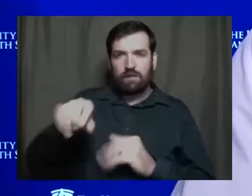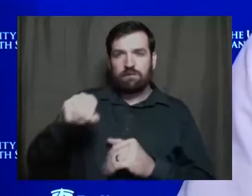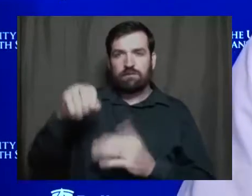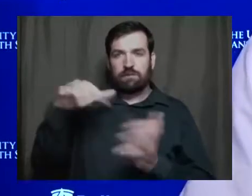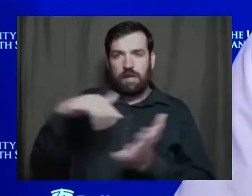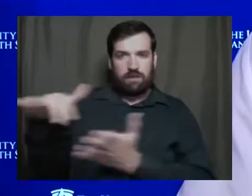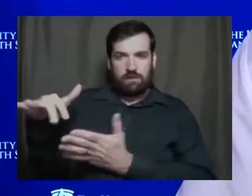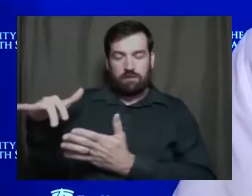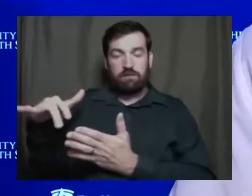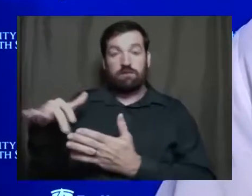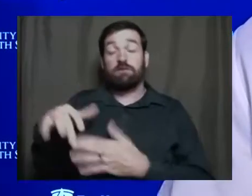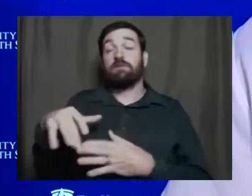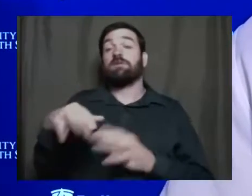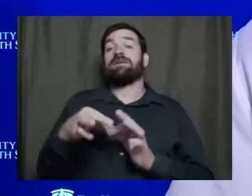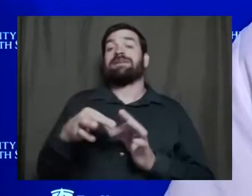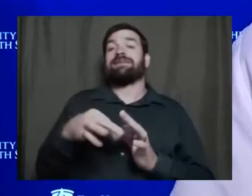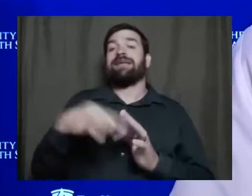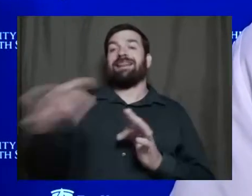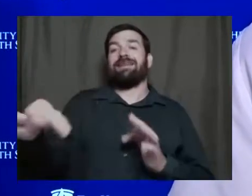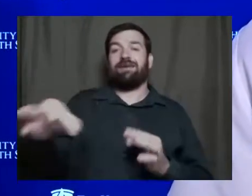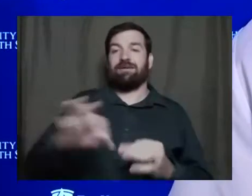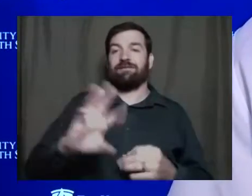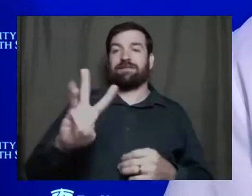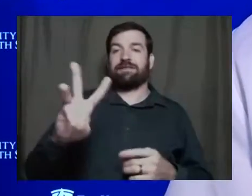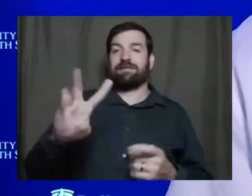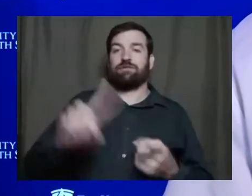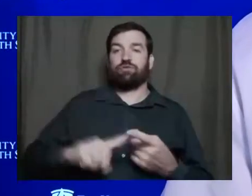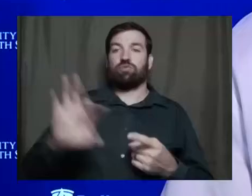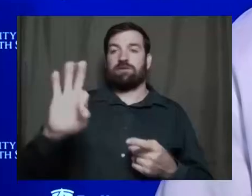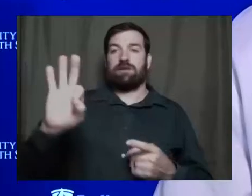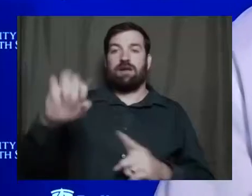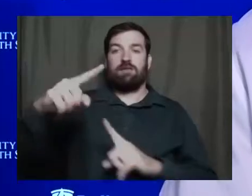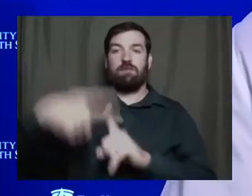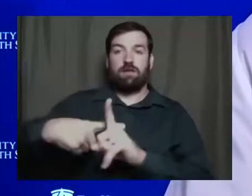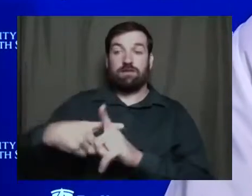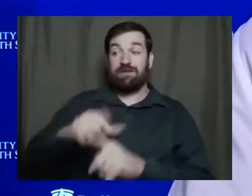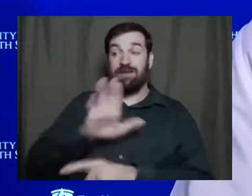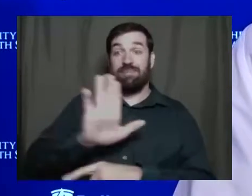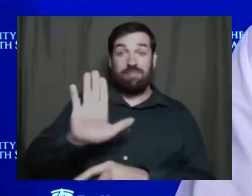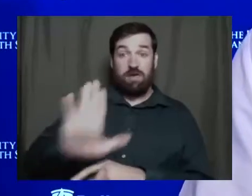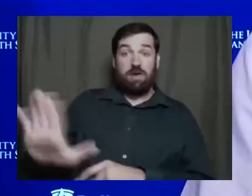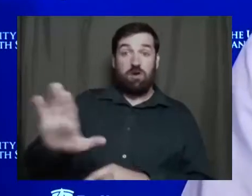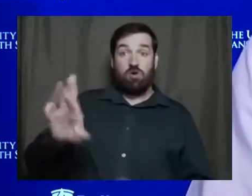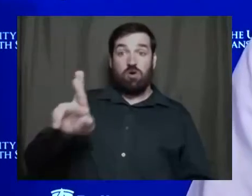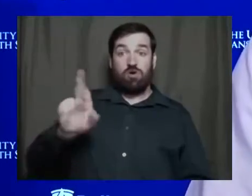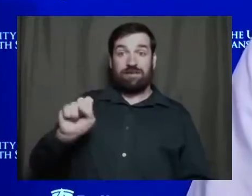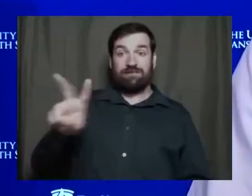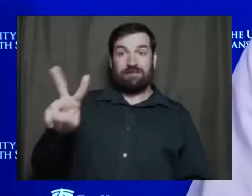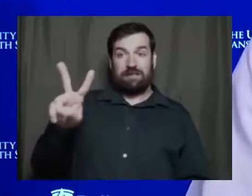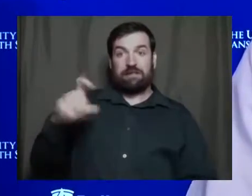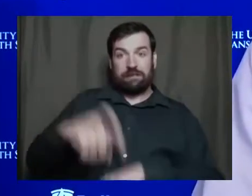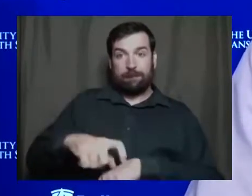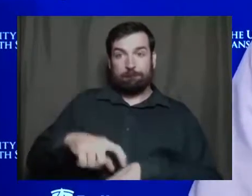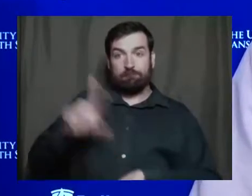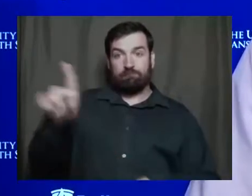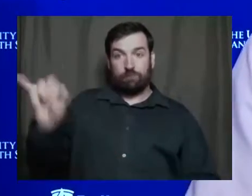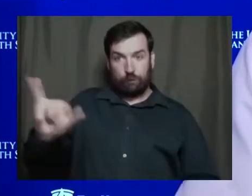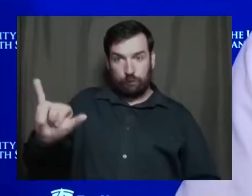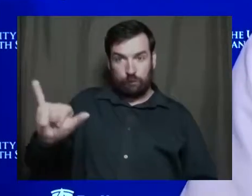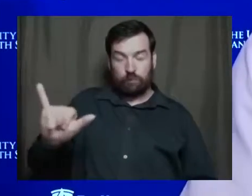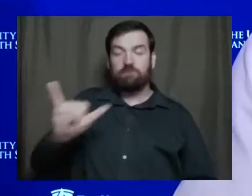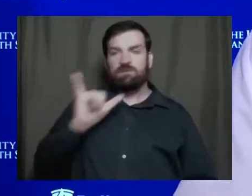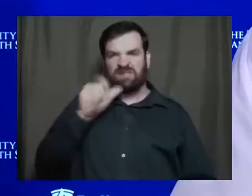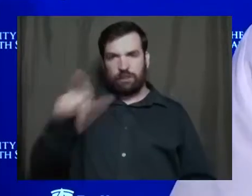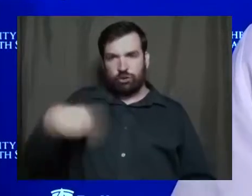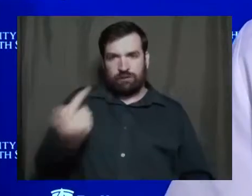a delay of 6 to 9 months in their RSV season as well. And so we are not just seeing this here. This is consistent with what has happened